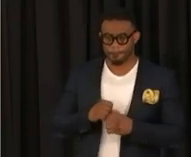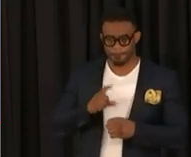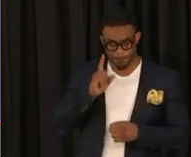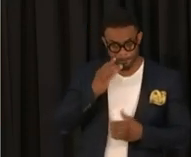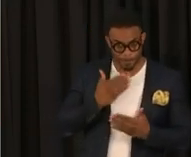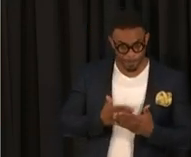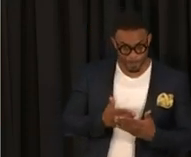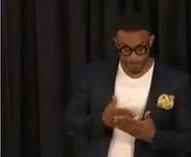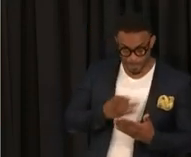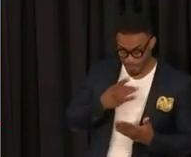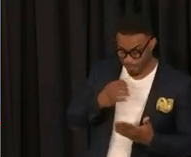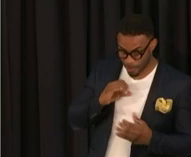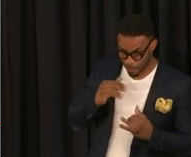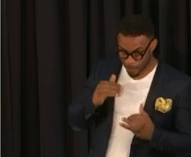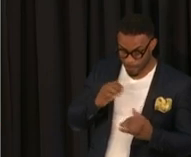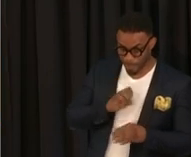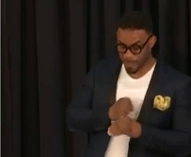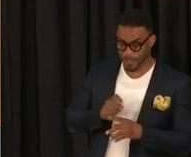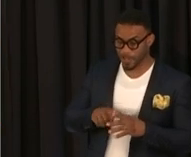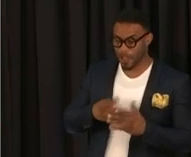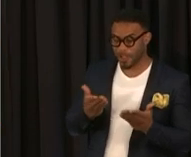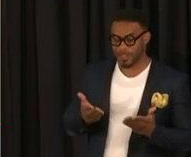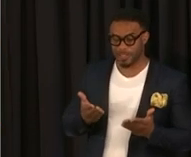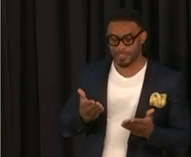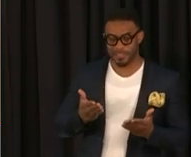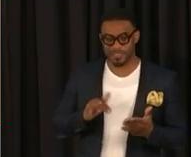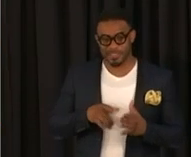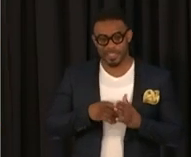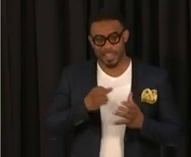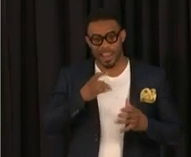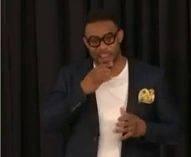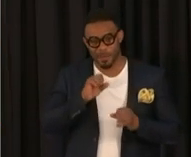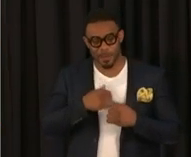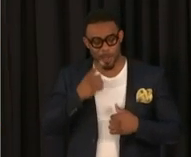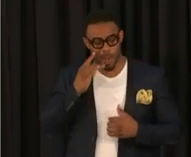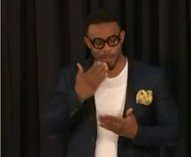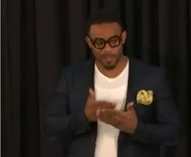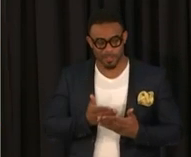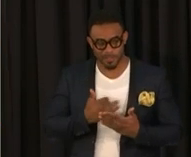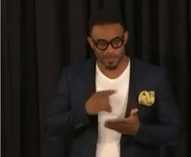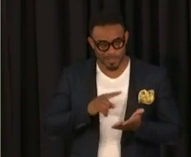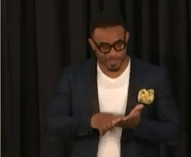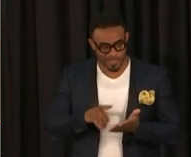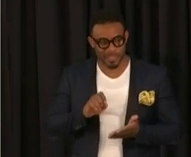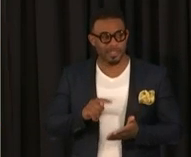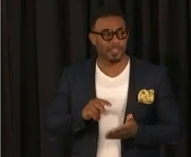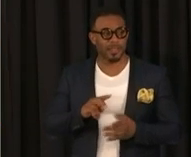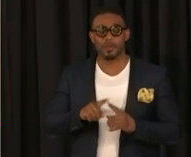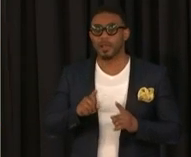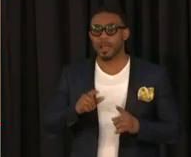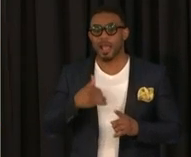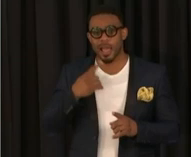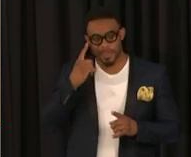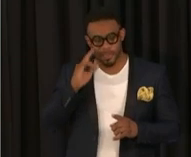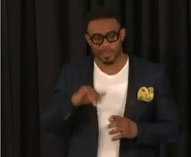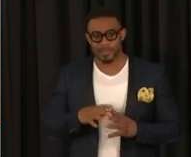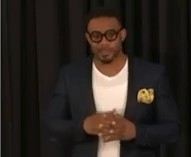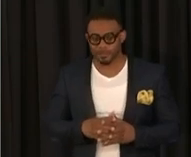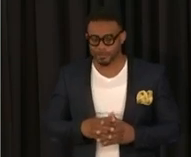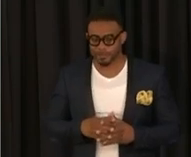to make me look good, so I hope that energy audit starts here at the weekly check-in. But I think